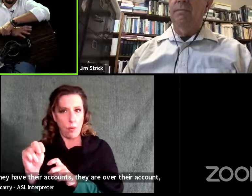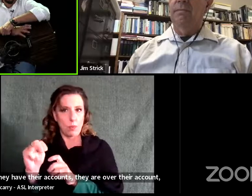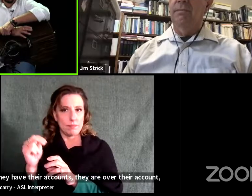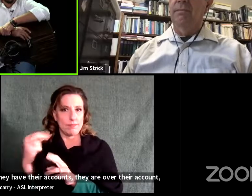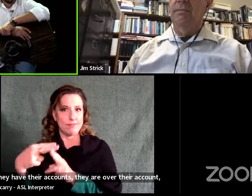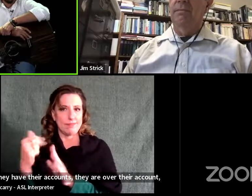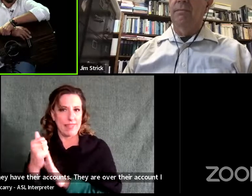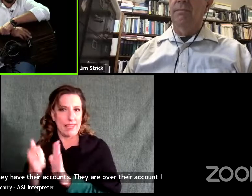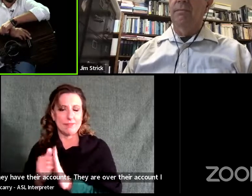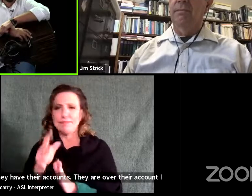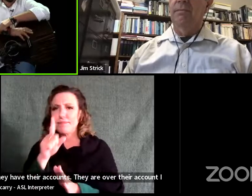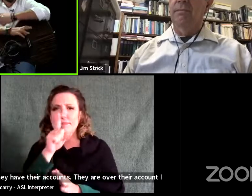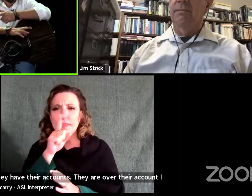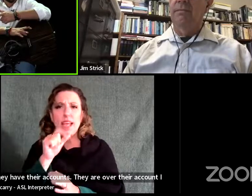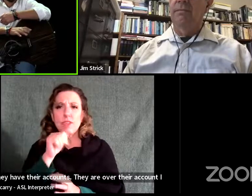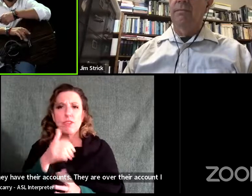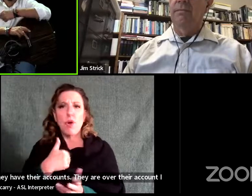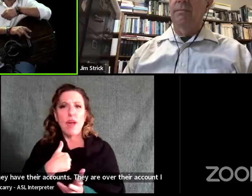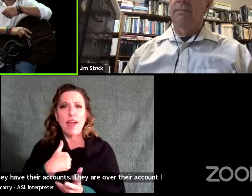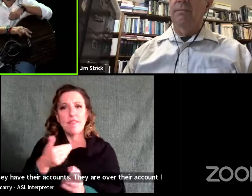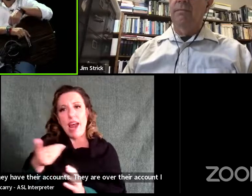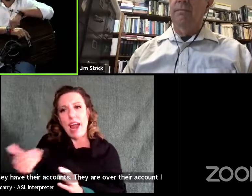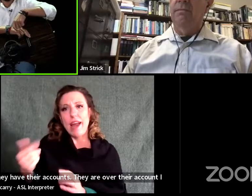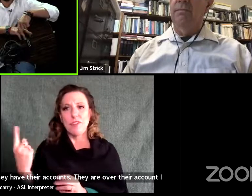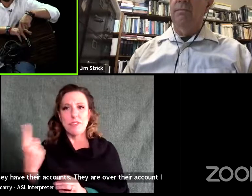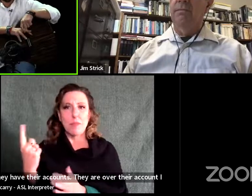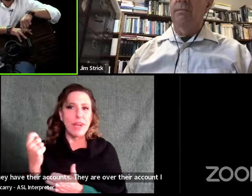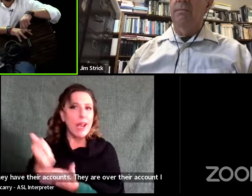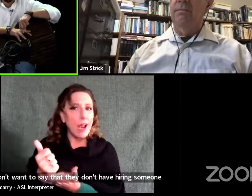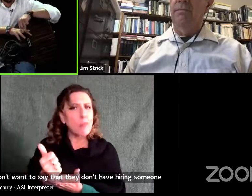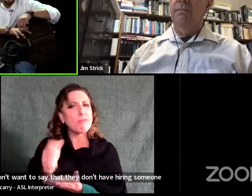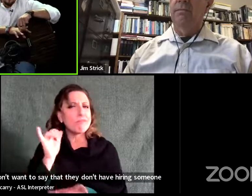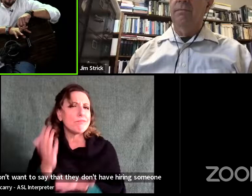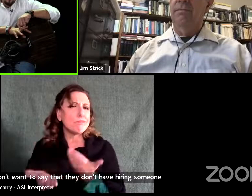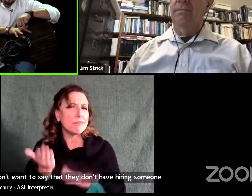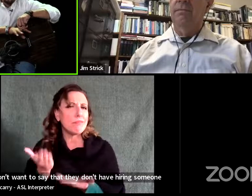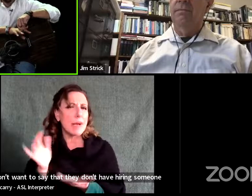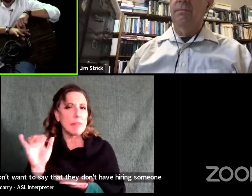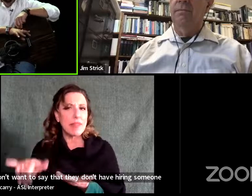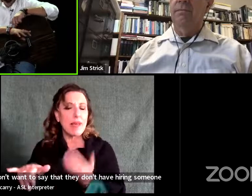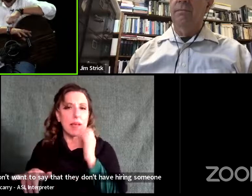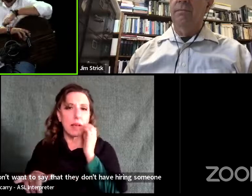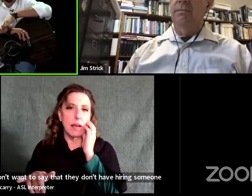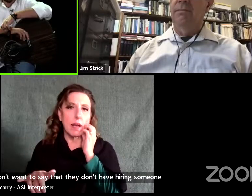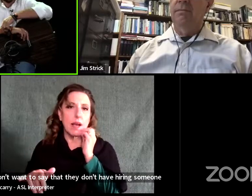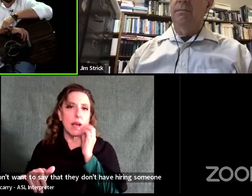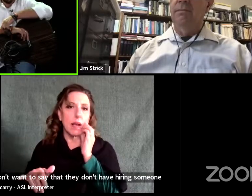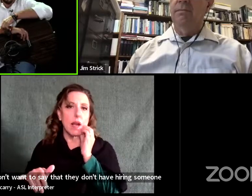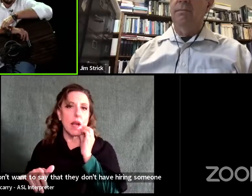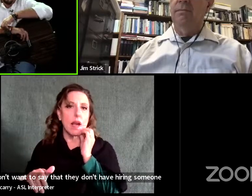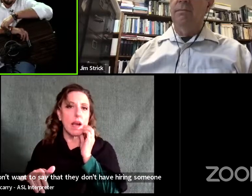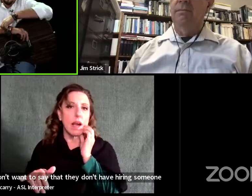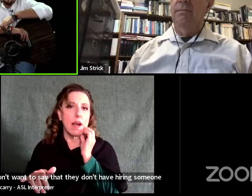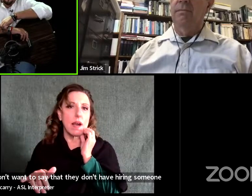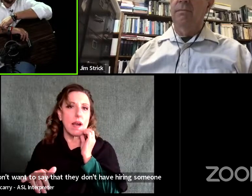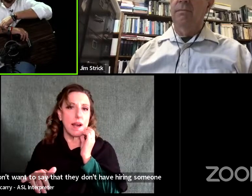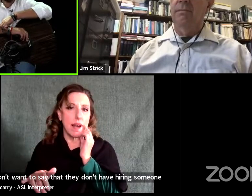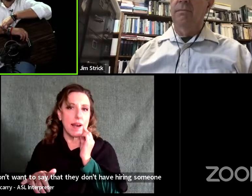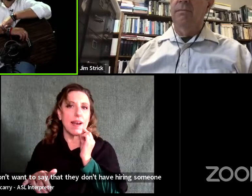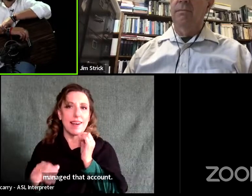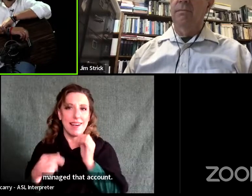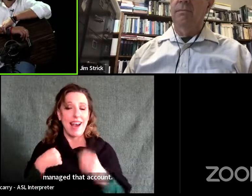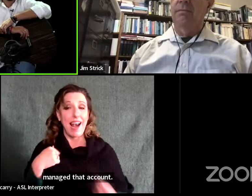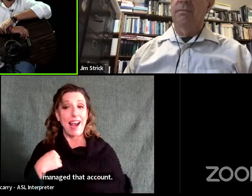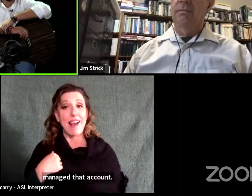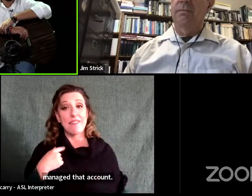I don't want to say that they don't have hiring someone that manage that account, but I have